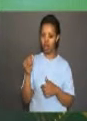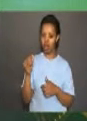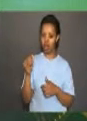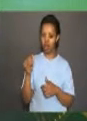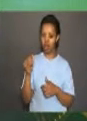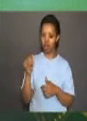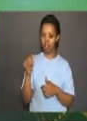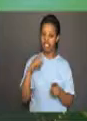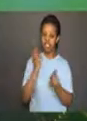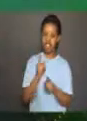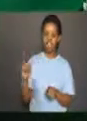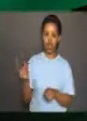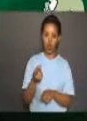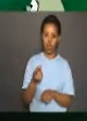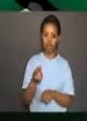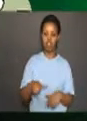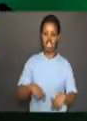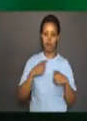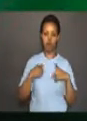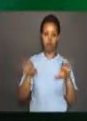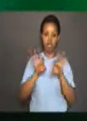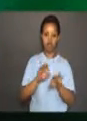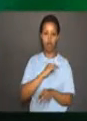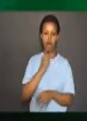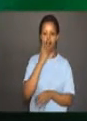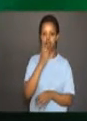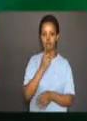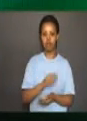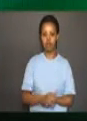trait that helps it survive?